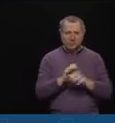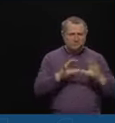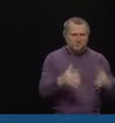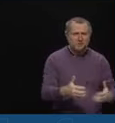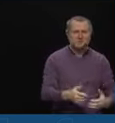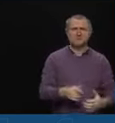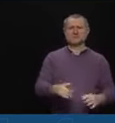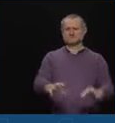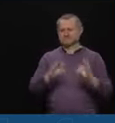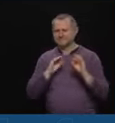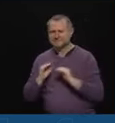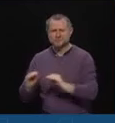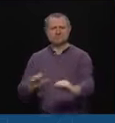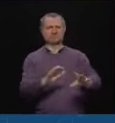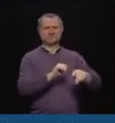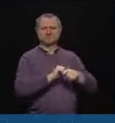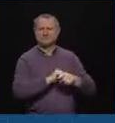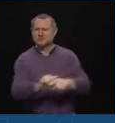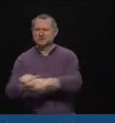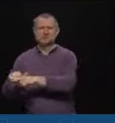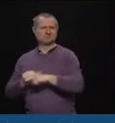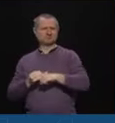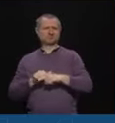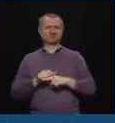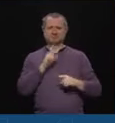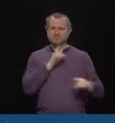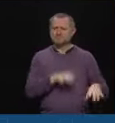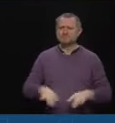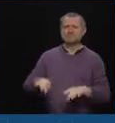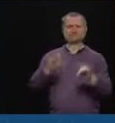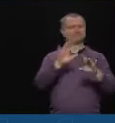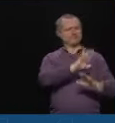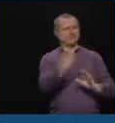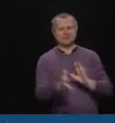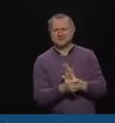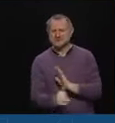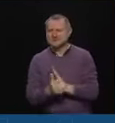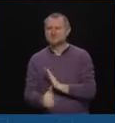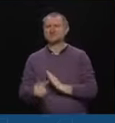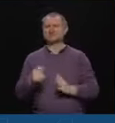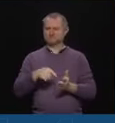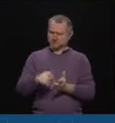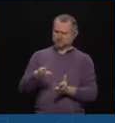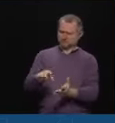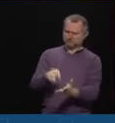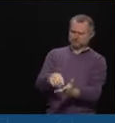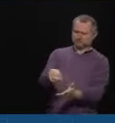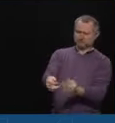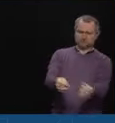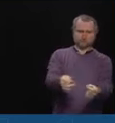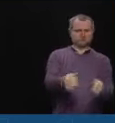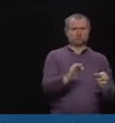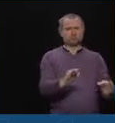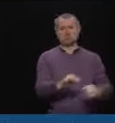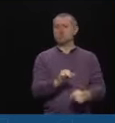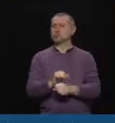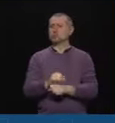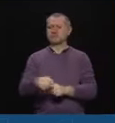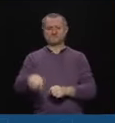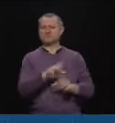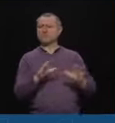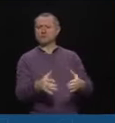pay the bills in New York, real skills to pay the bills. And that workforce development is super important for